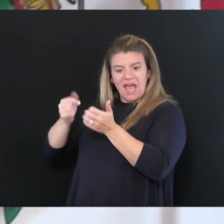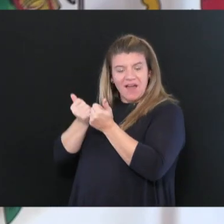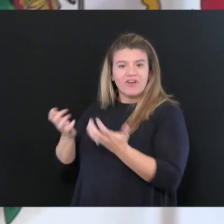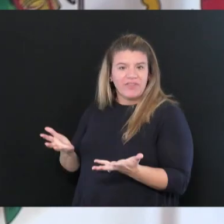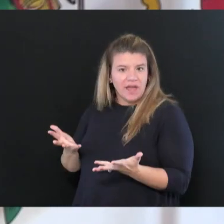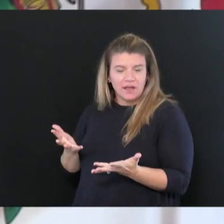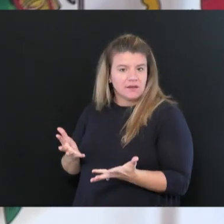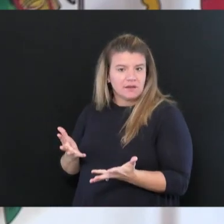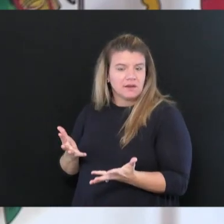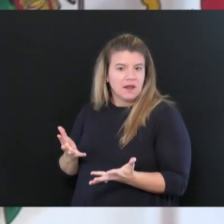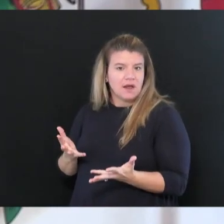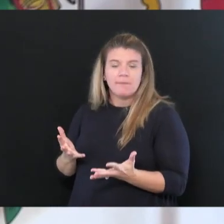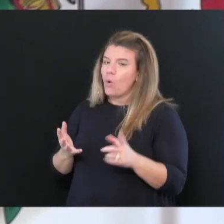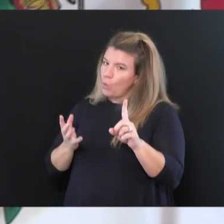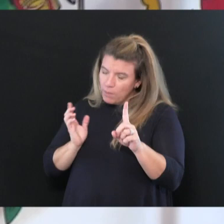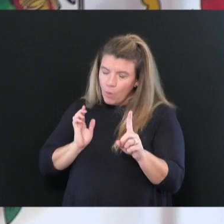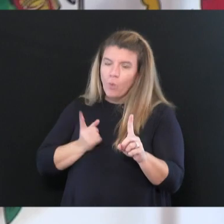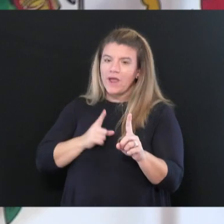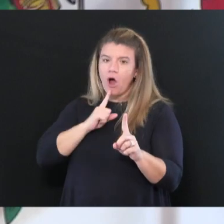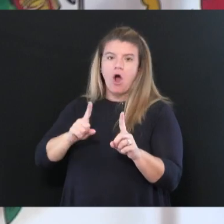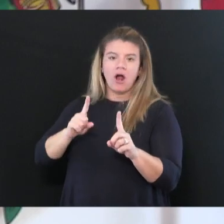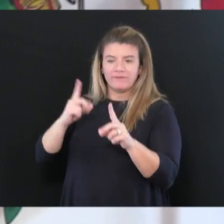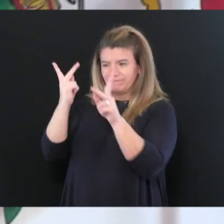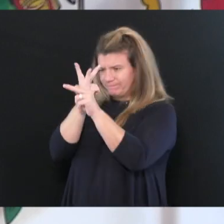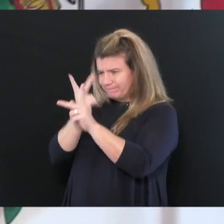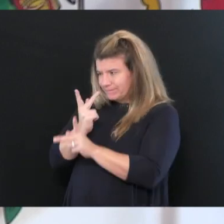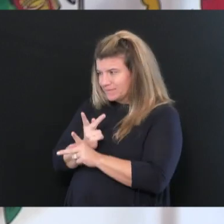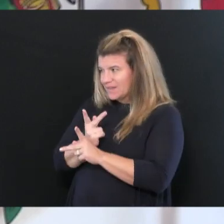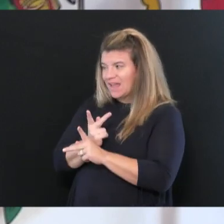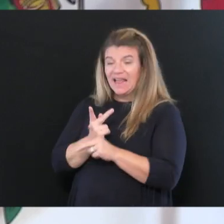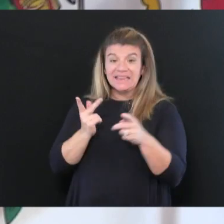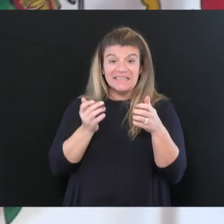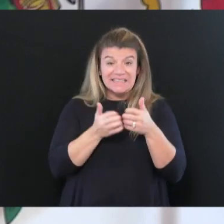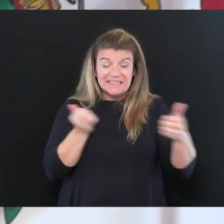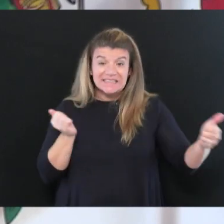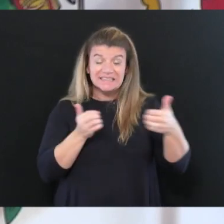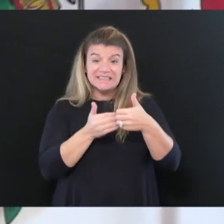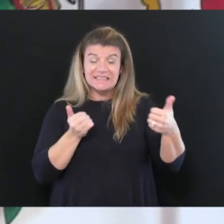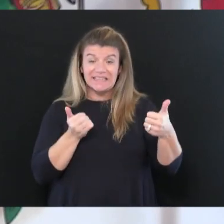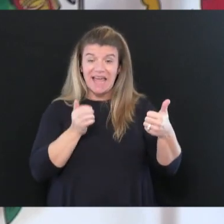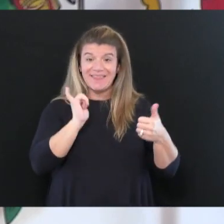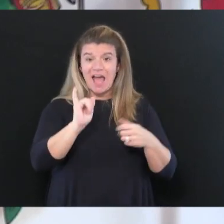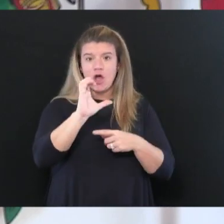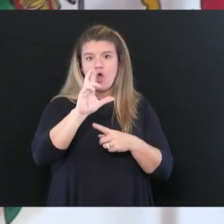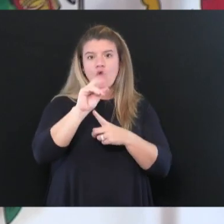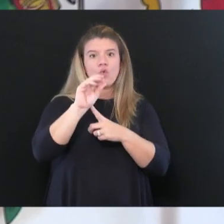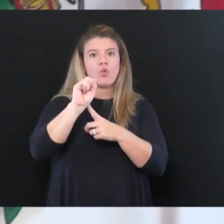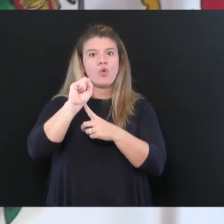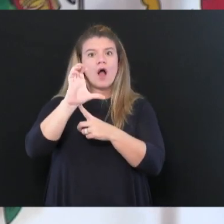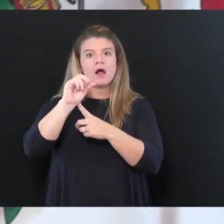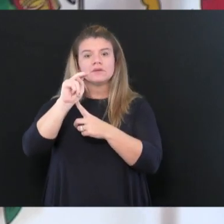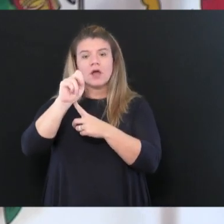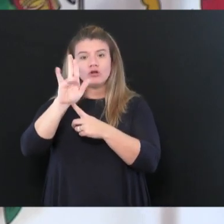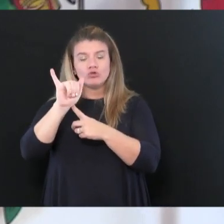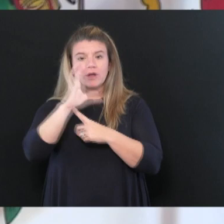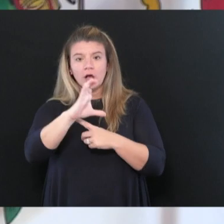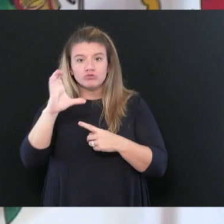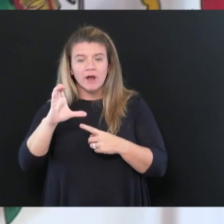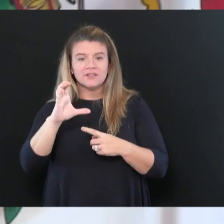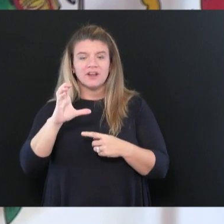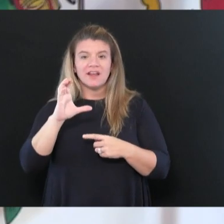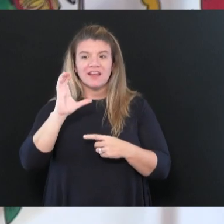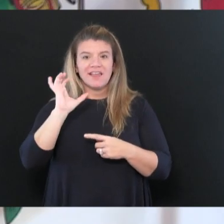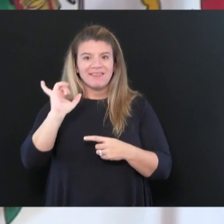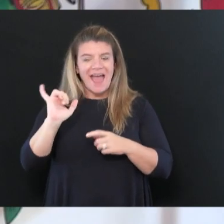but we're sure looking at the distancing from the standpoint of the cross country, the contact sports and